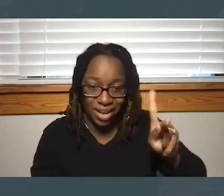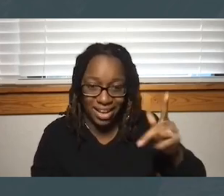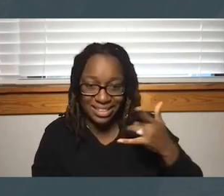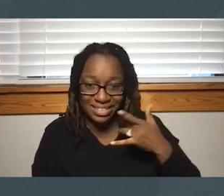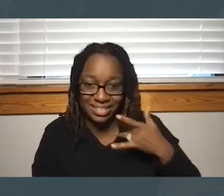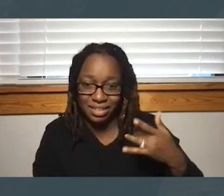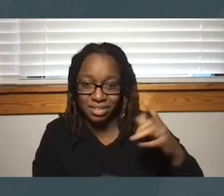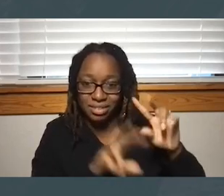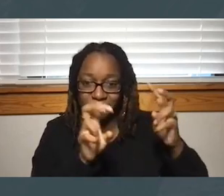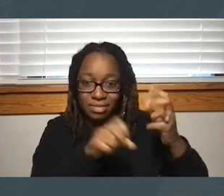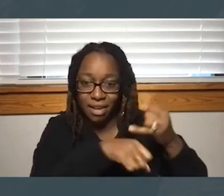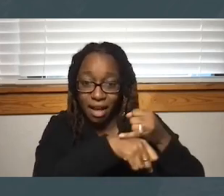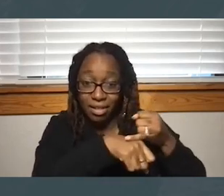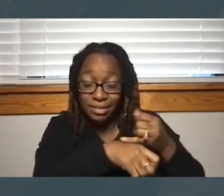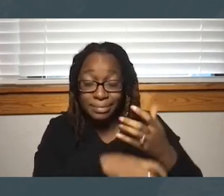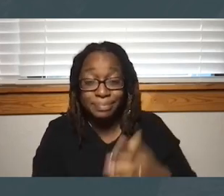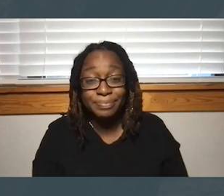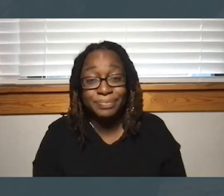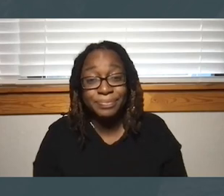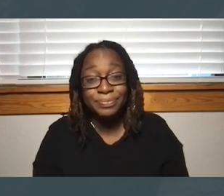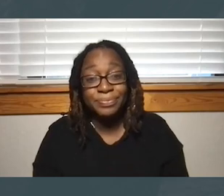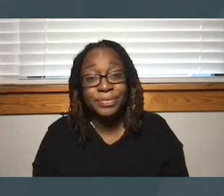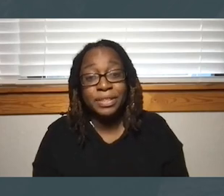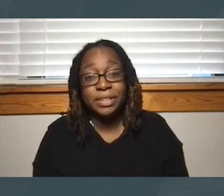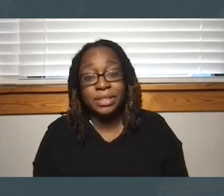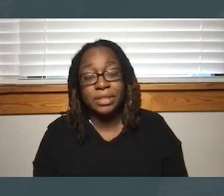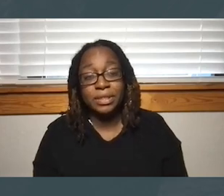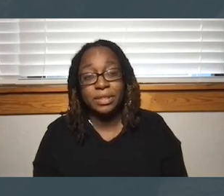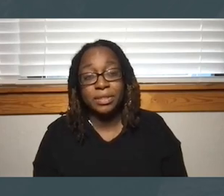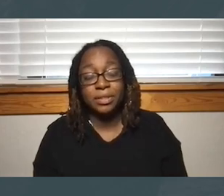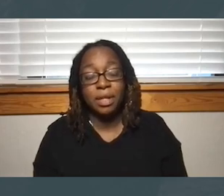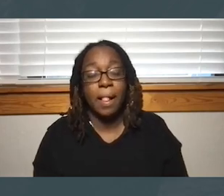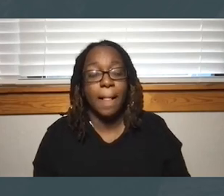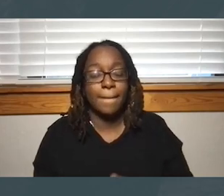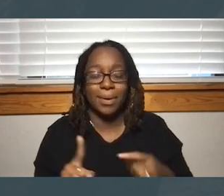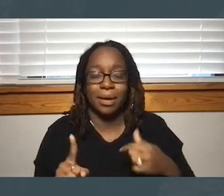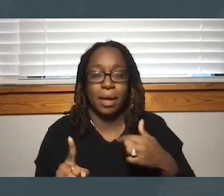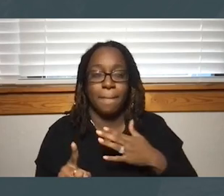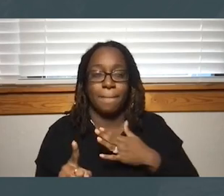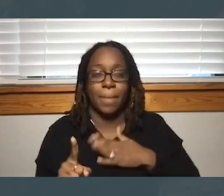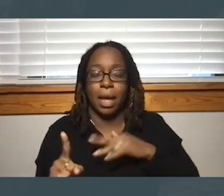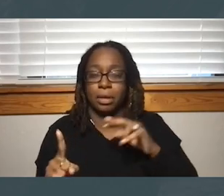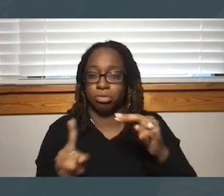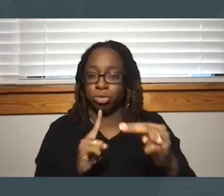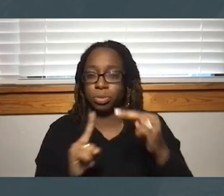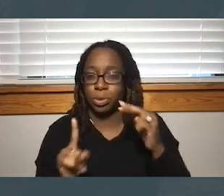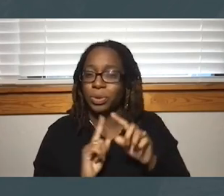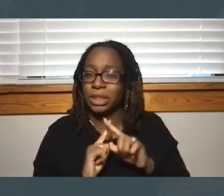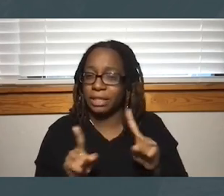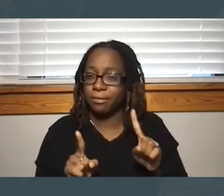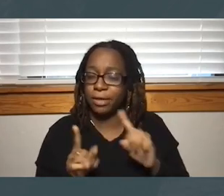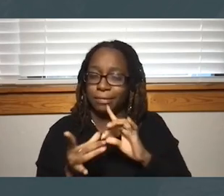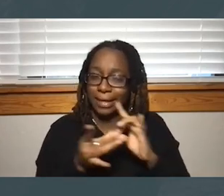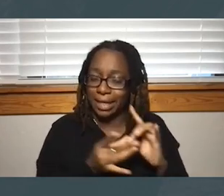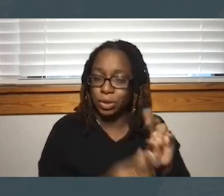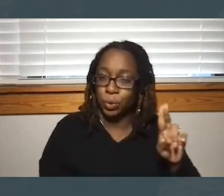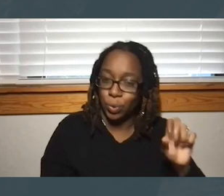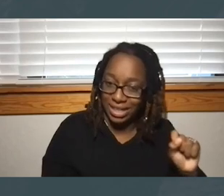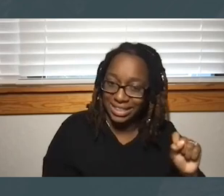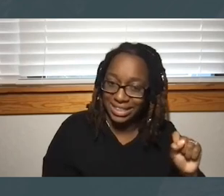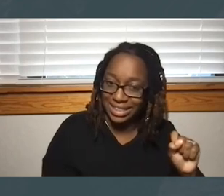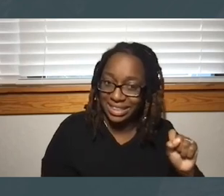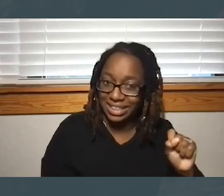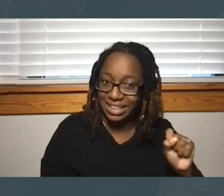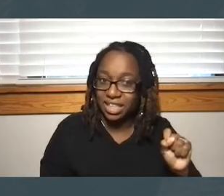And I was thinking about that difference with the US, right? You know, which is the crazy place